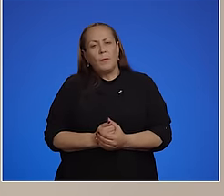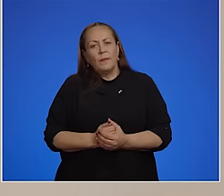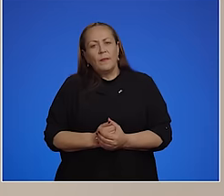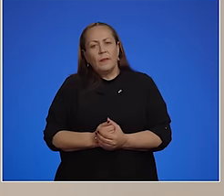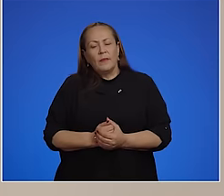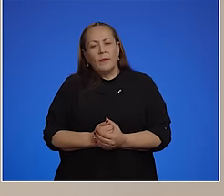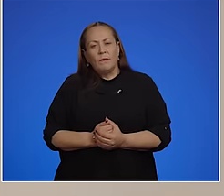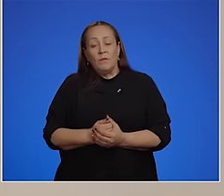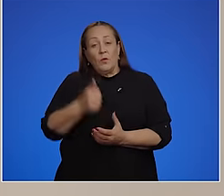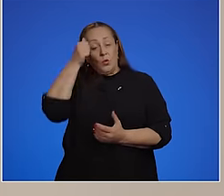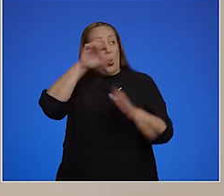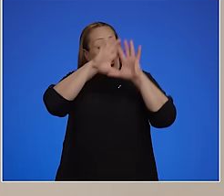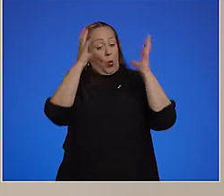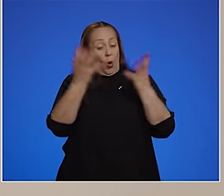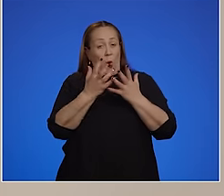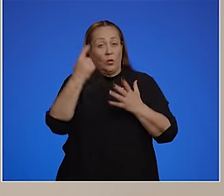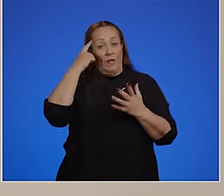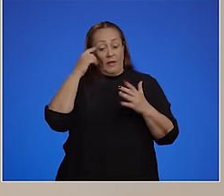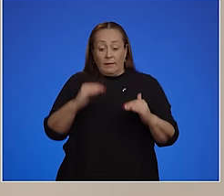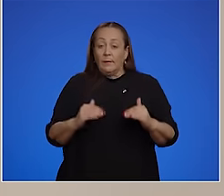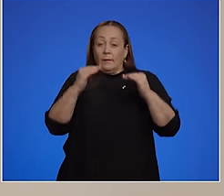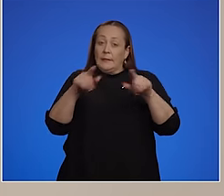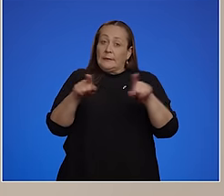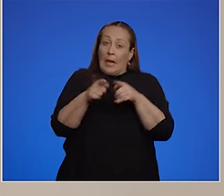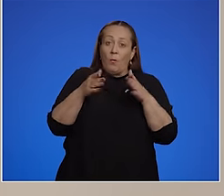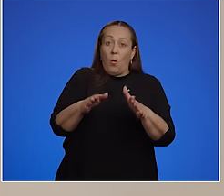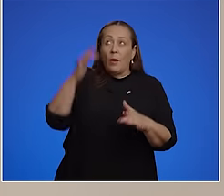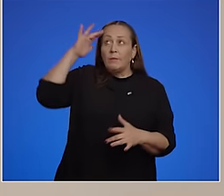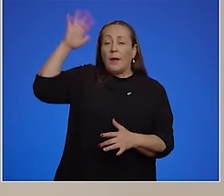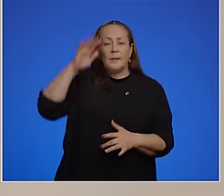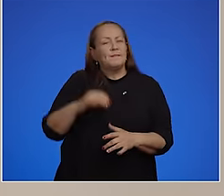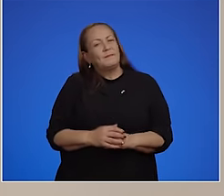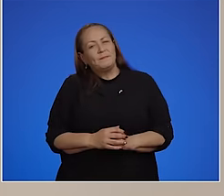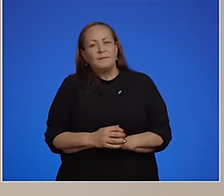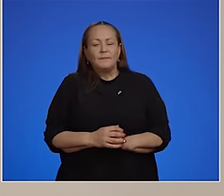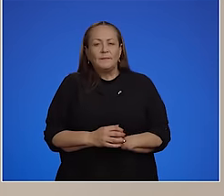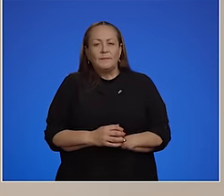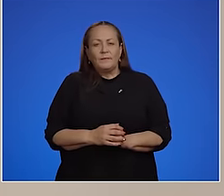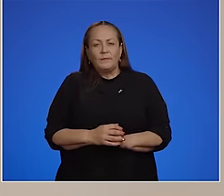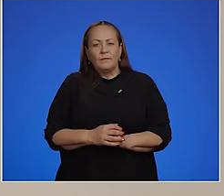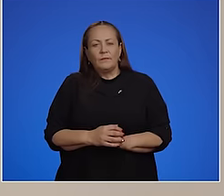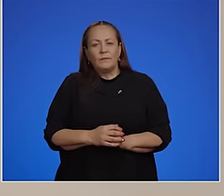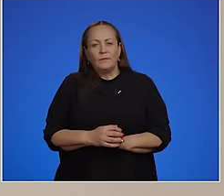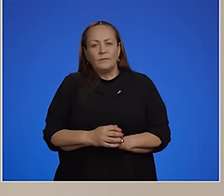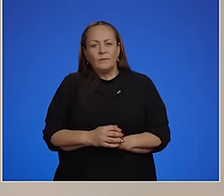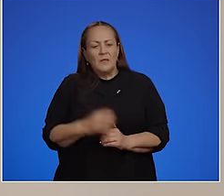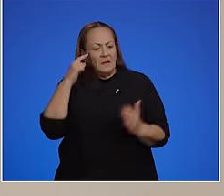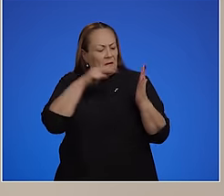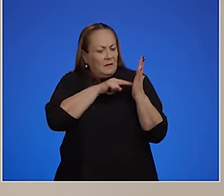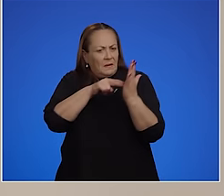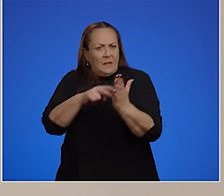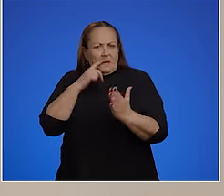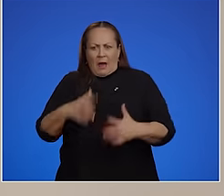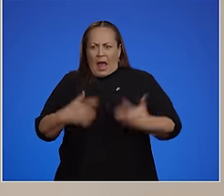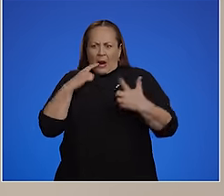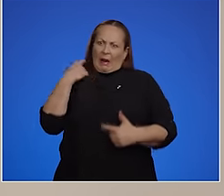not sure as a society we have grown up beyond that call. Let's look at our bit from Exodus today. Don't be put off by the "my anger will flare